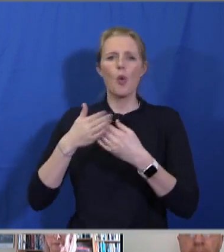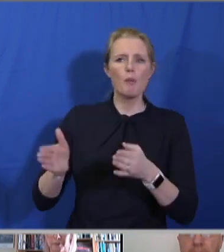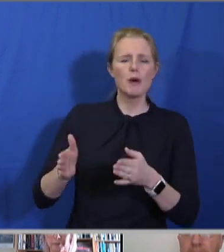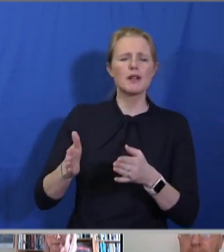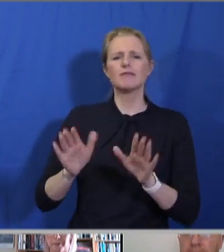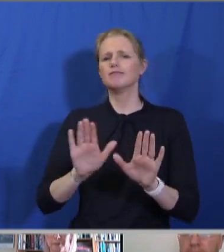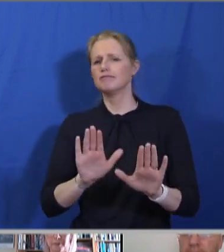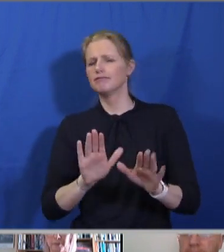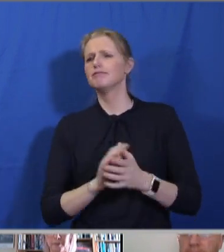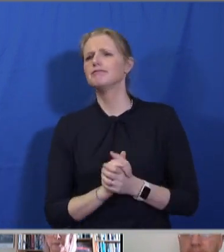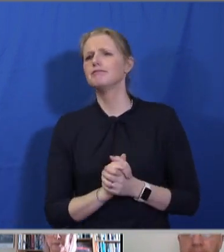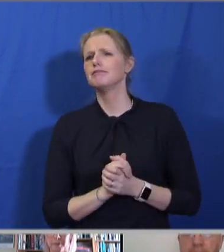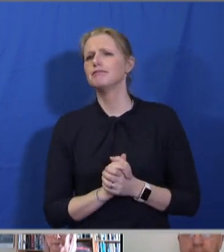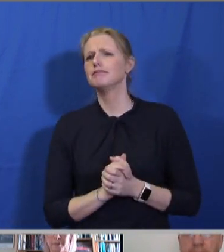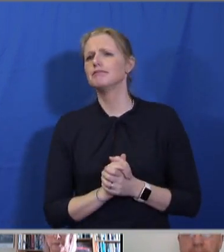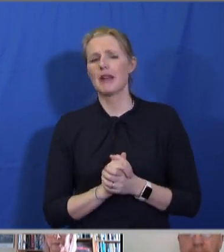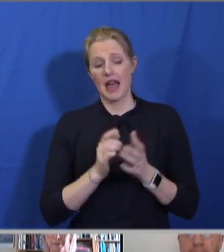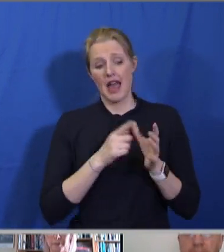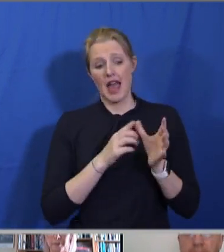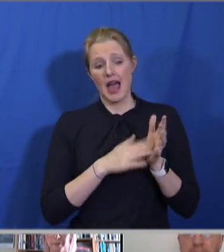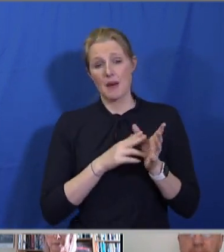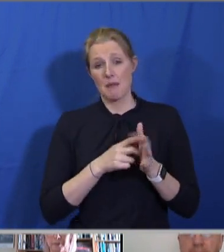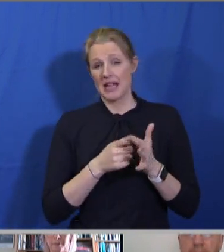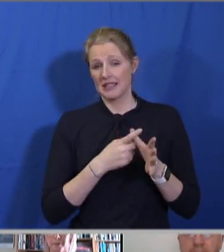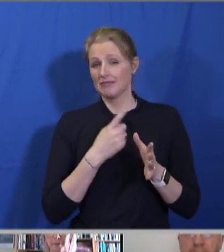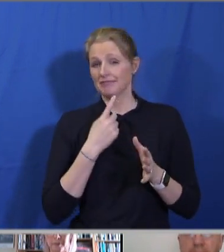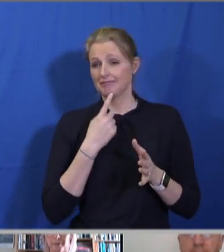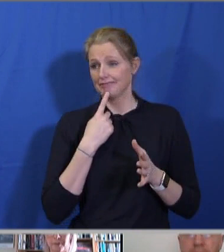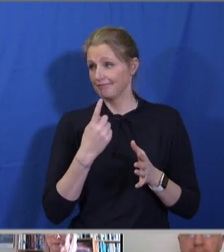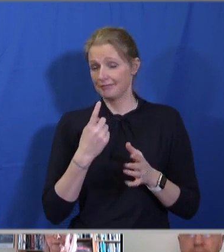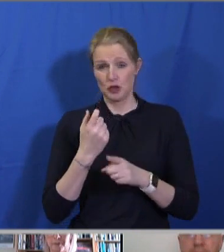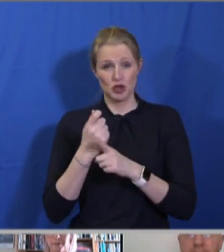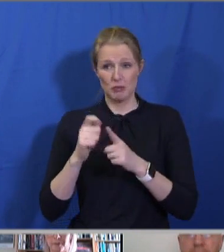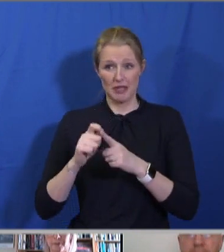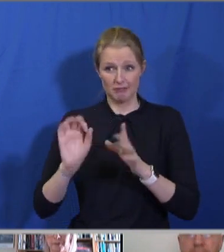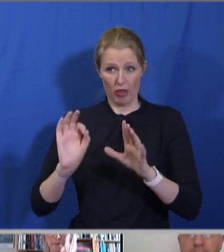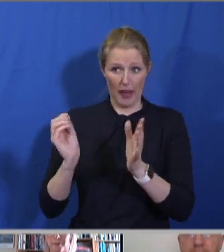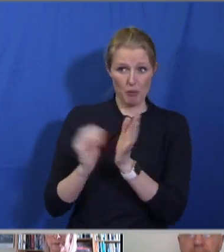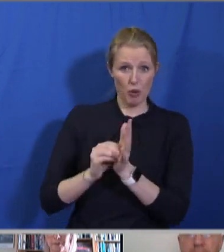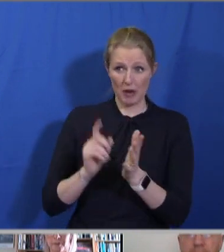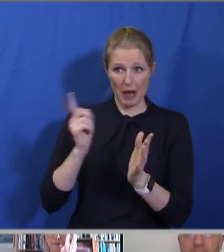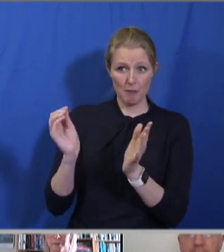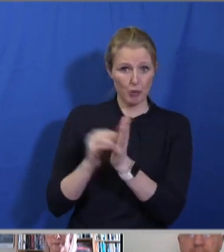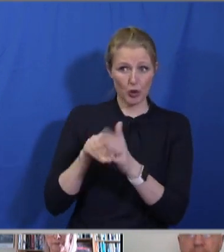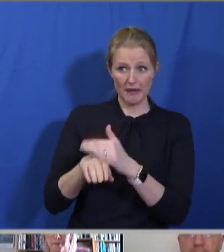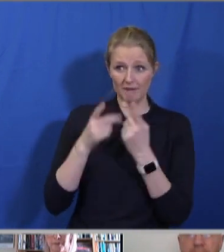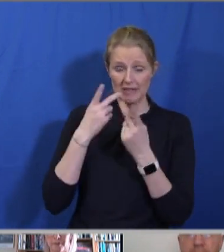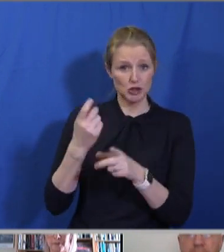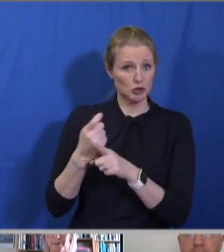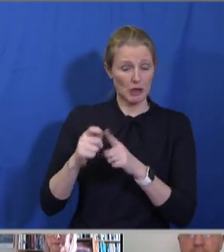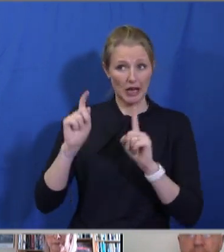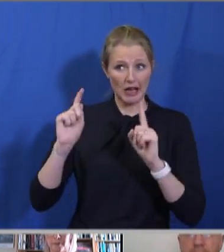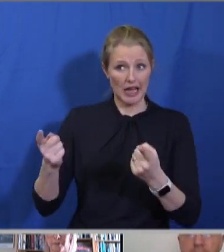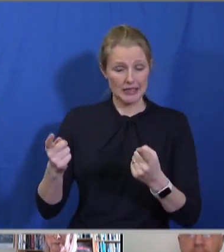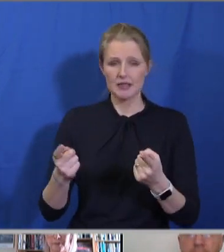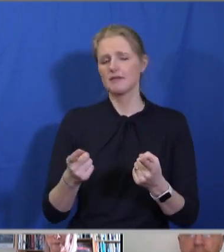the kind of, certainly Amanda's initial point was around GPs not offering appointments, I mean, I think it's probably more accurate to say that there has been